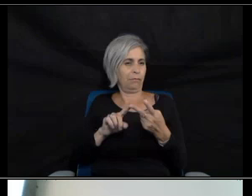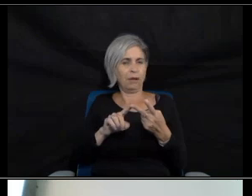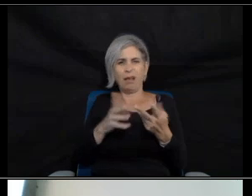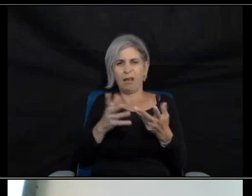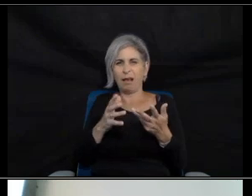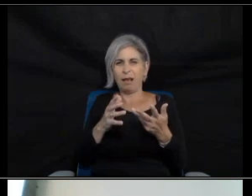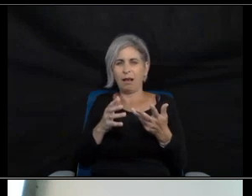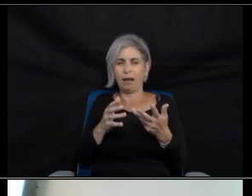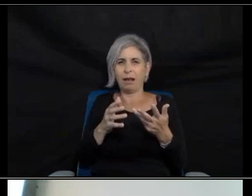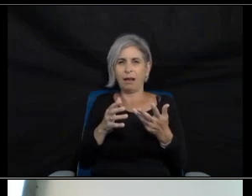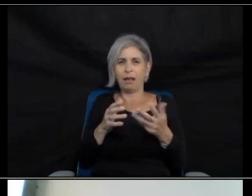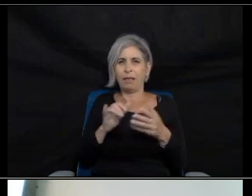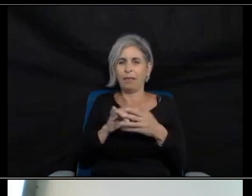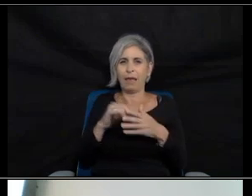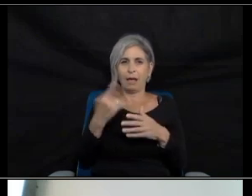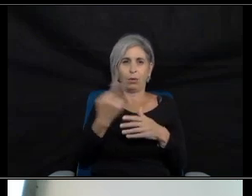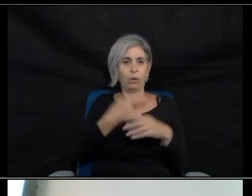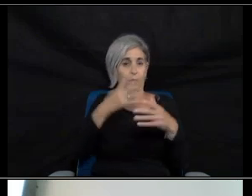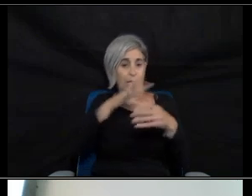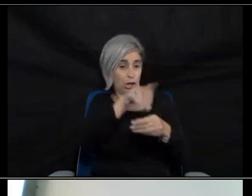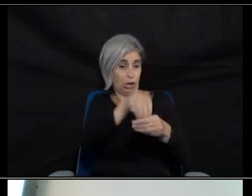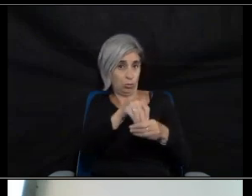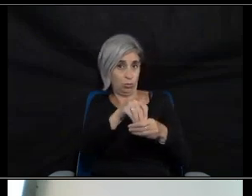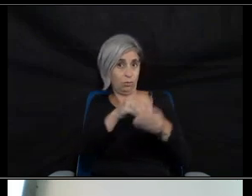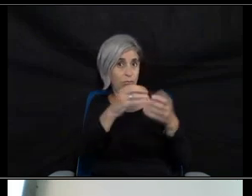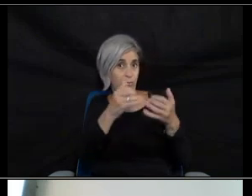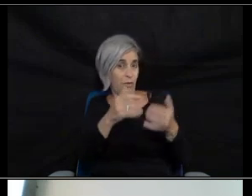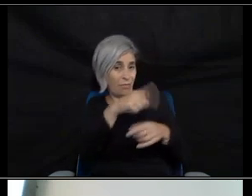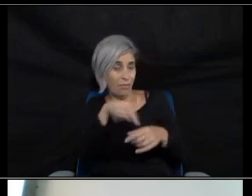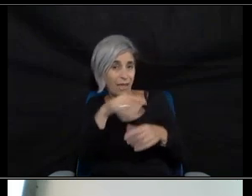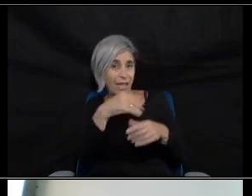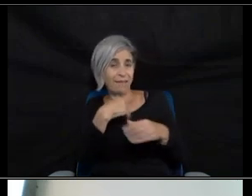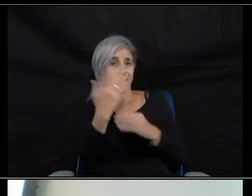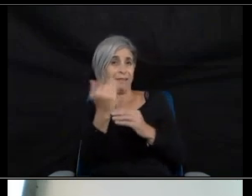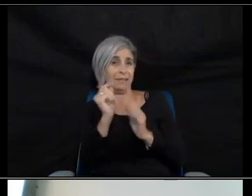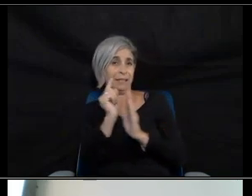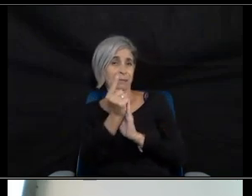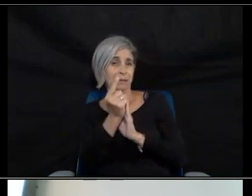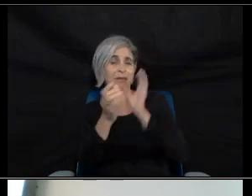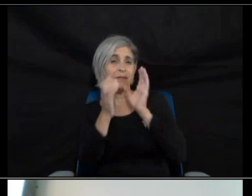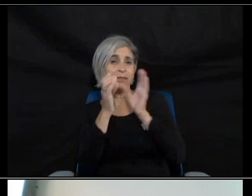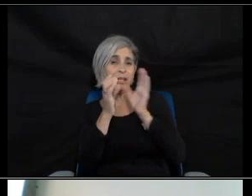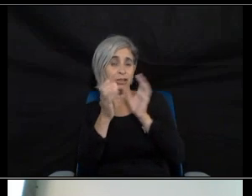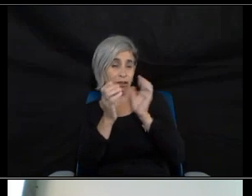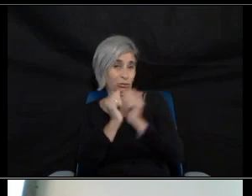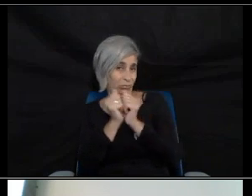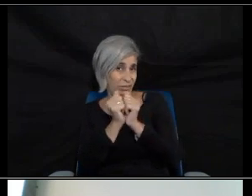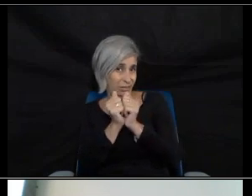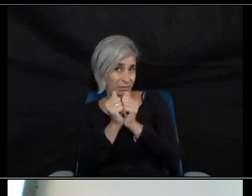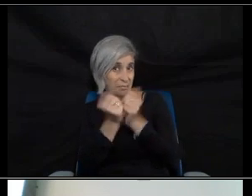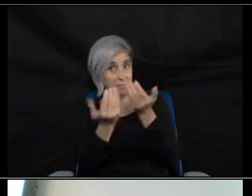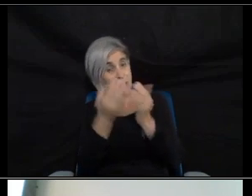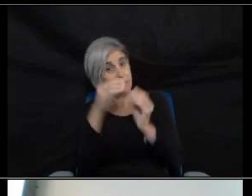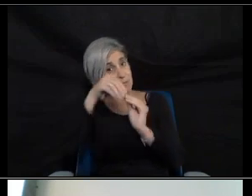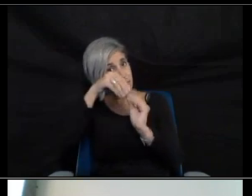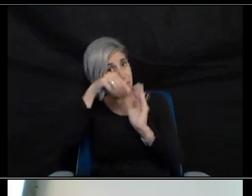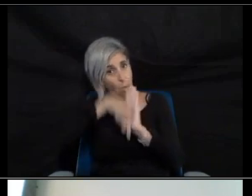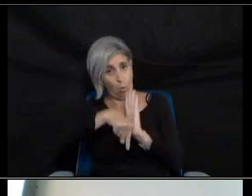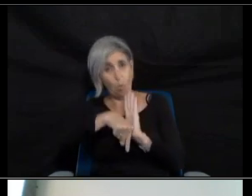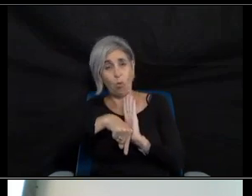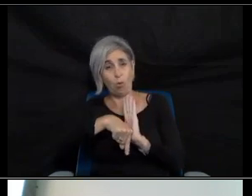that so that we include that they at least try to have a 15-minute conversation with us, if not more, to